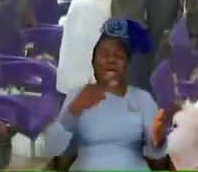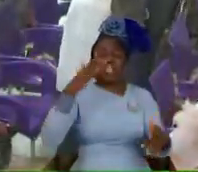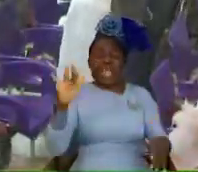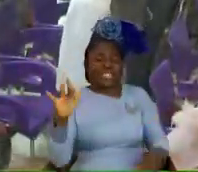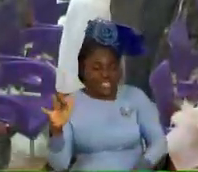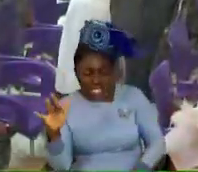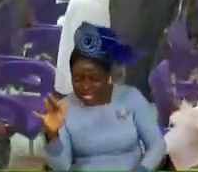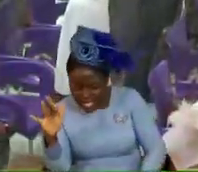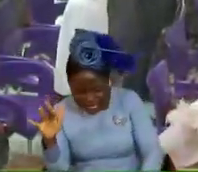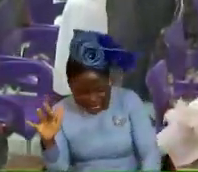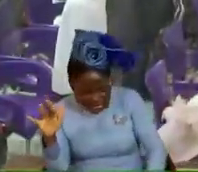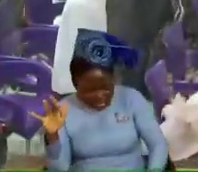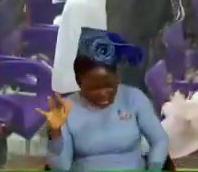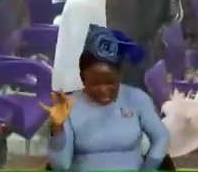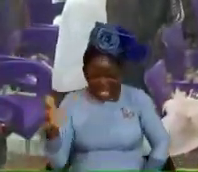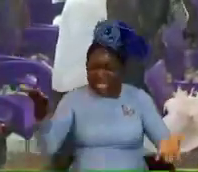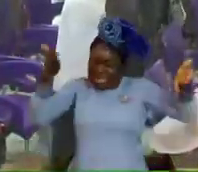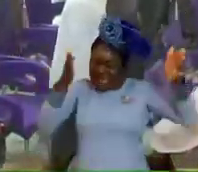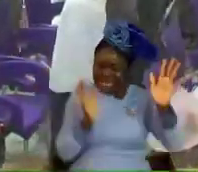In